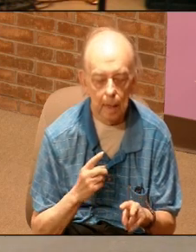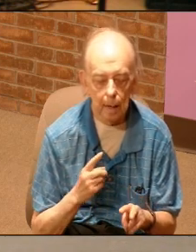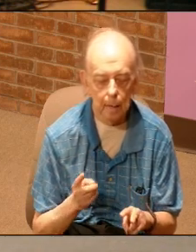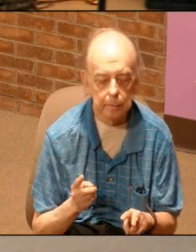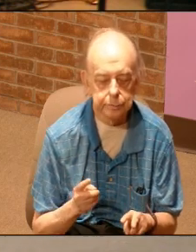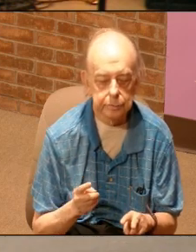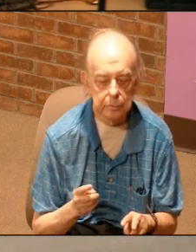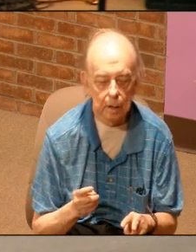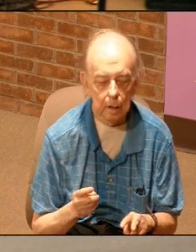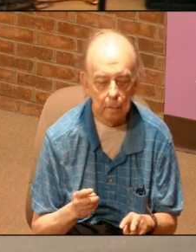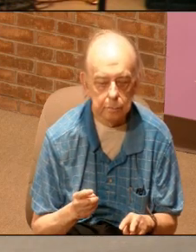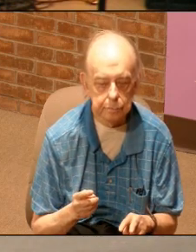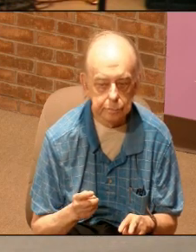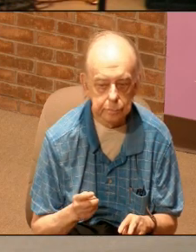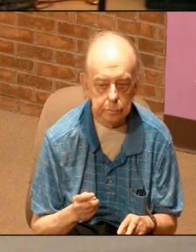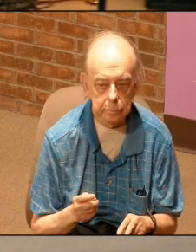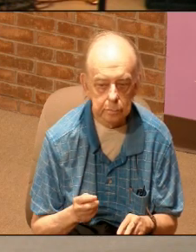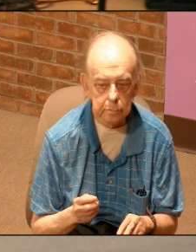okay,